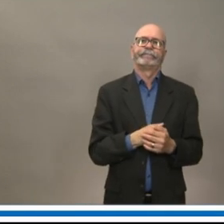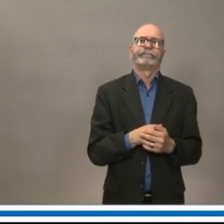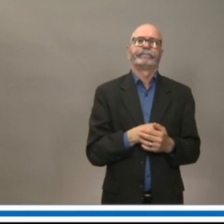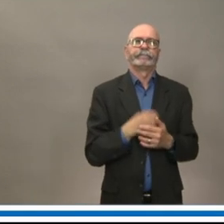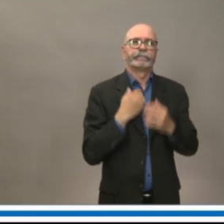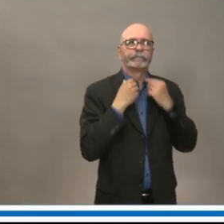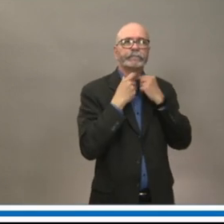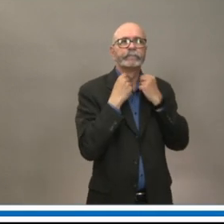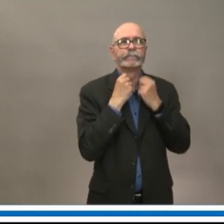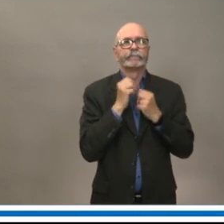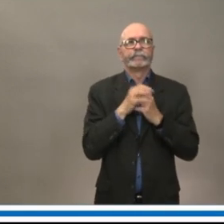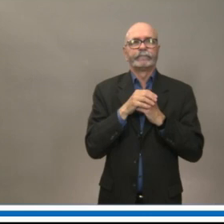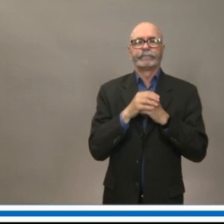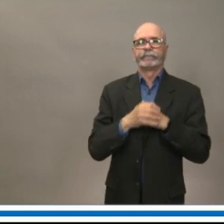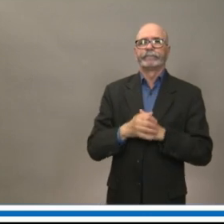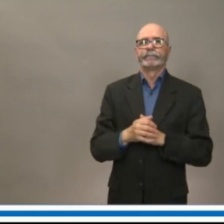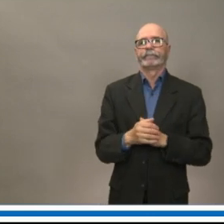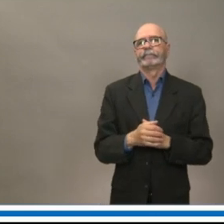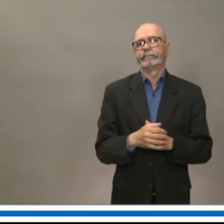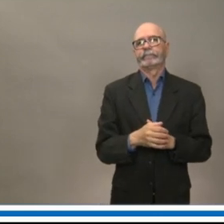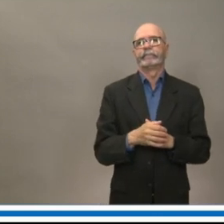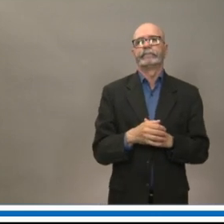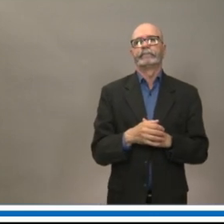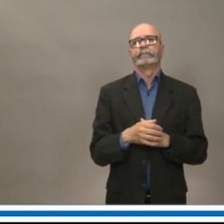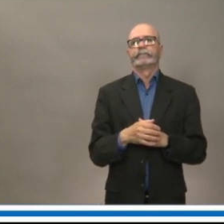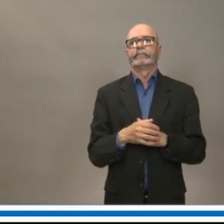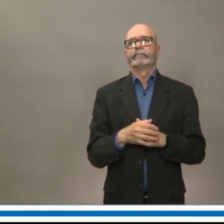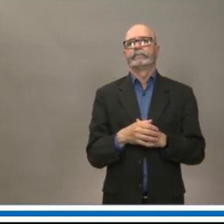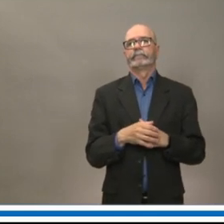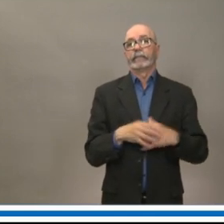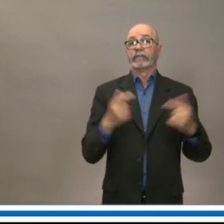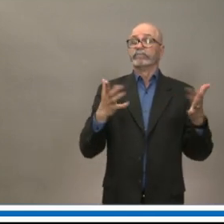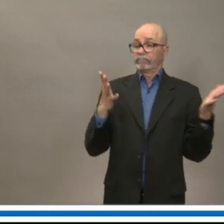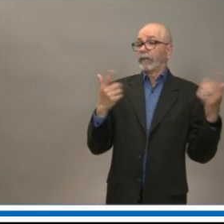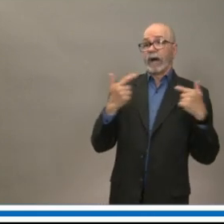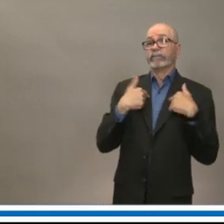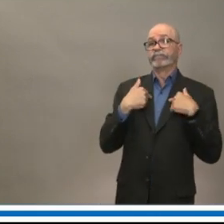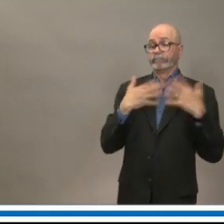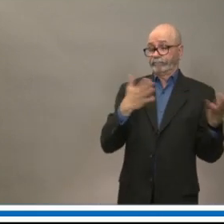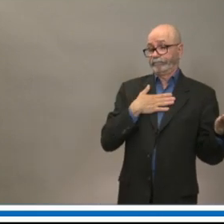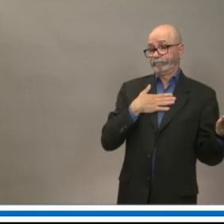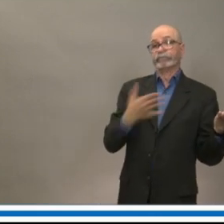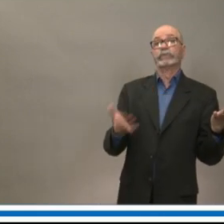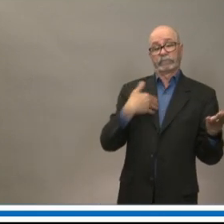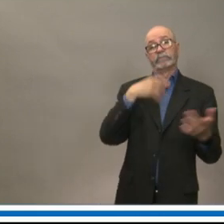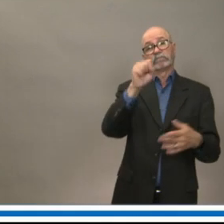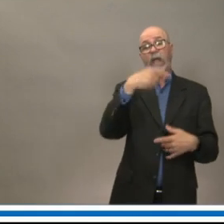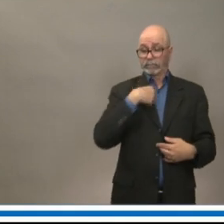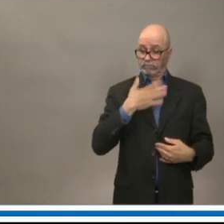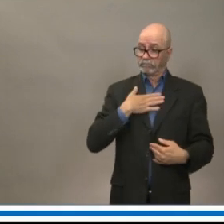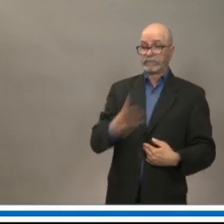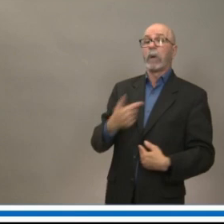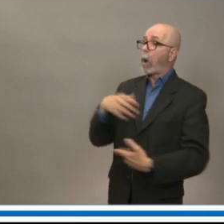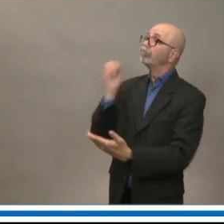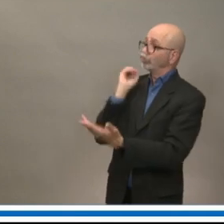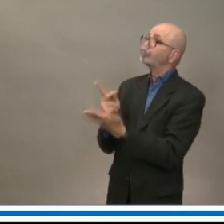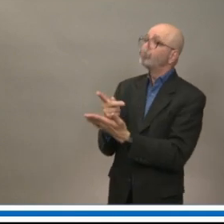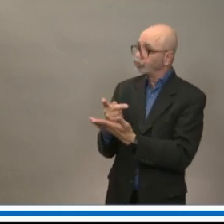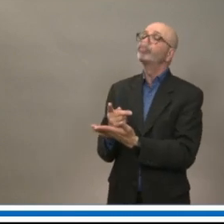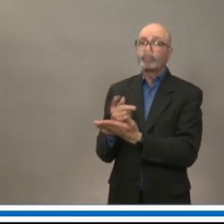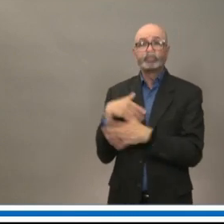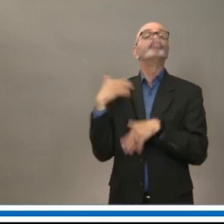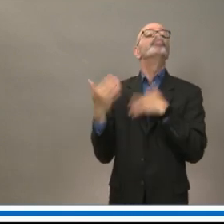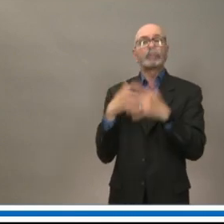there was not open in broadly of that. I gave a specific exception for a specific set of circumstances for one church that approached